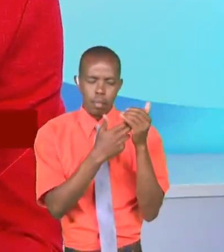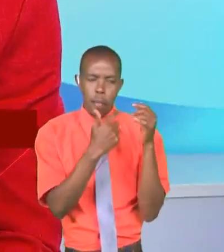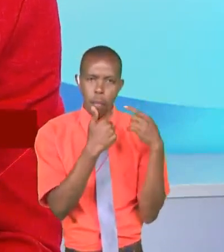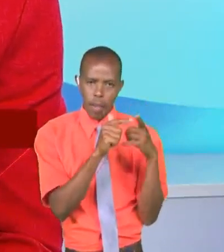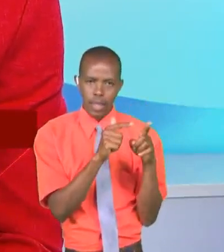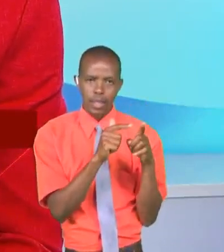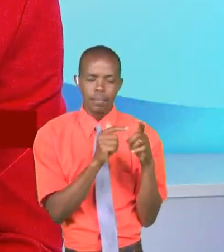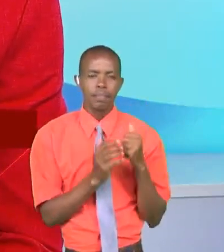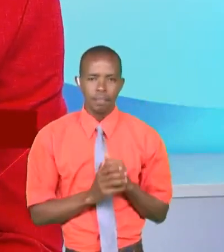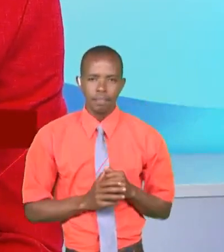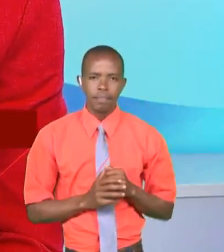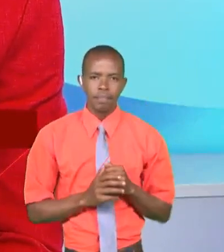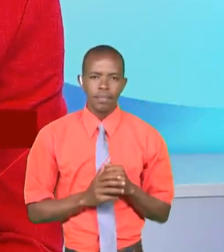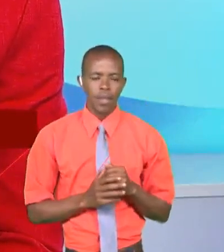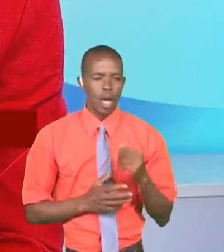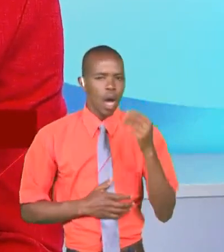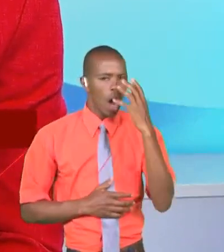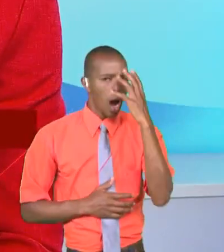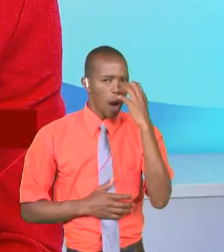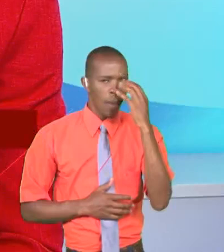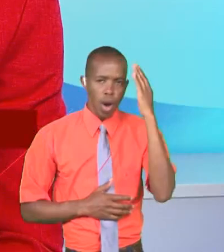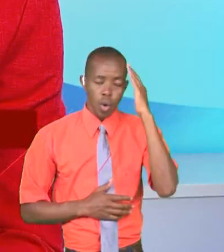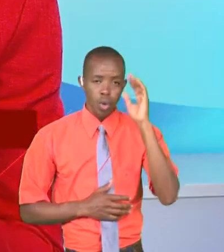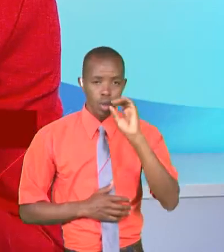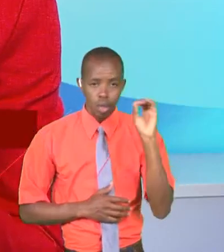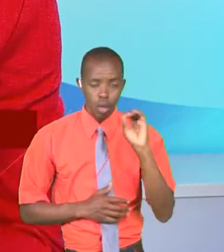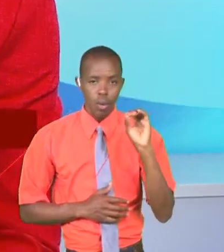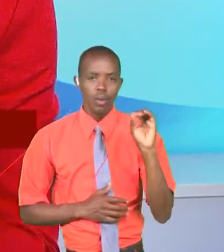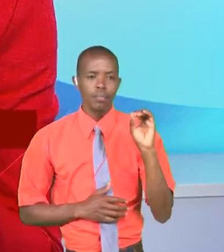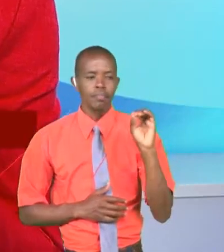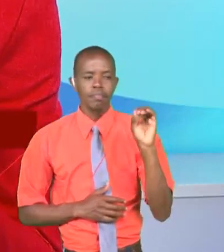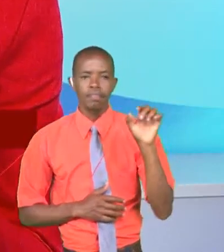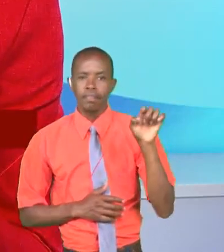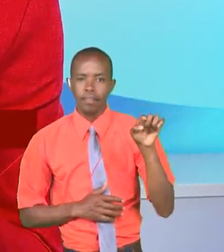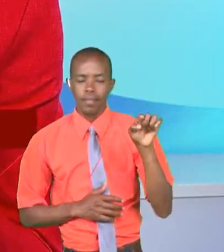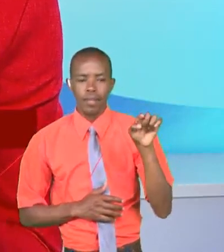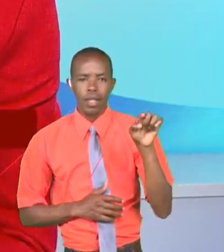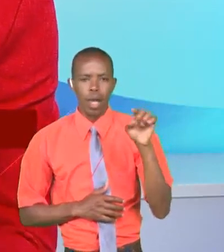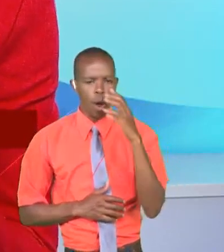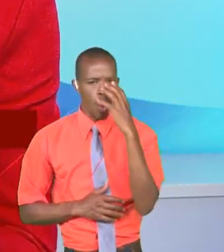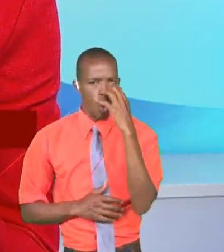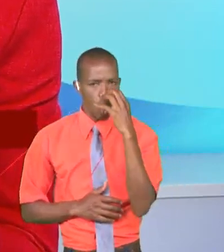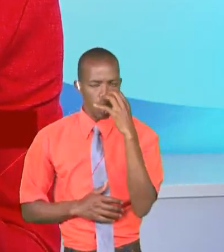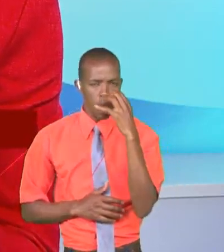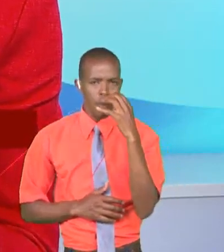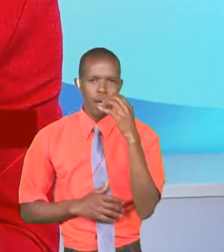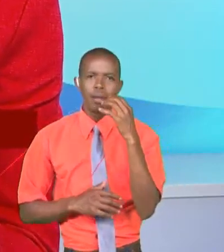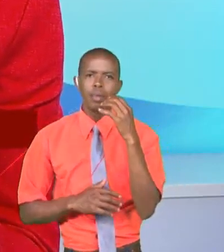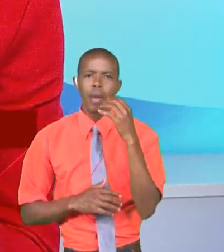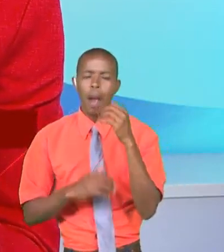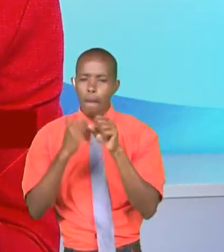also the other thing is that what ODM doesn't know, it is they are making ANC a very strong